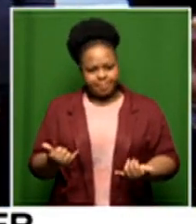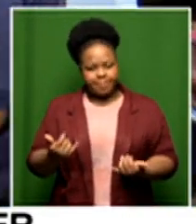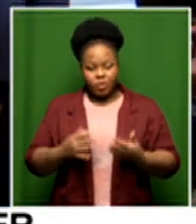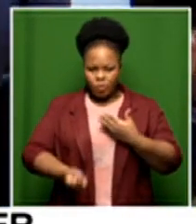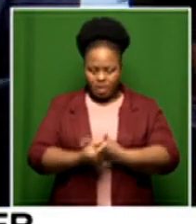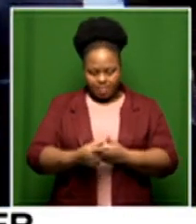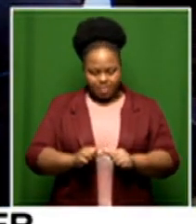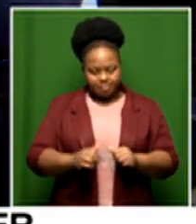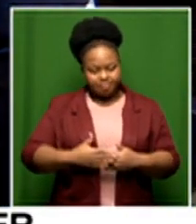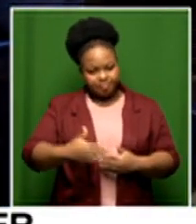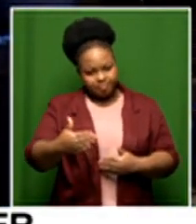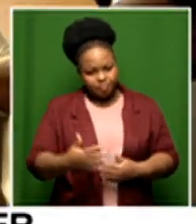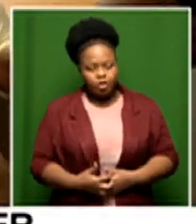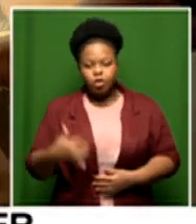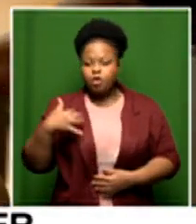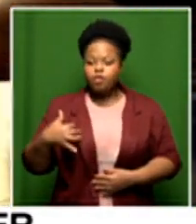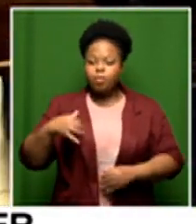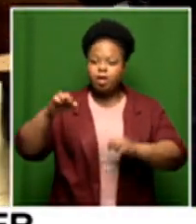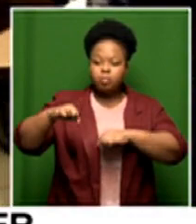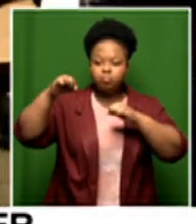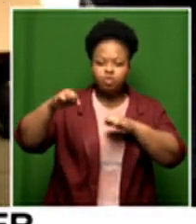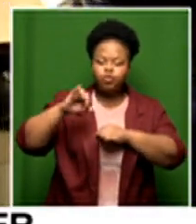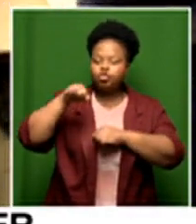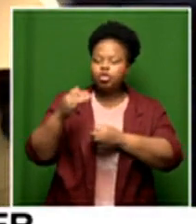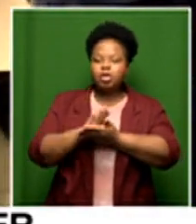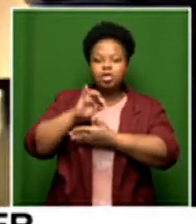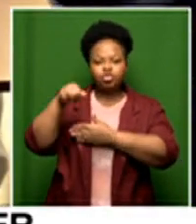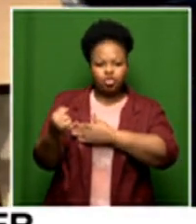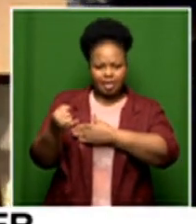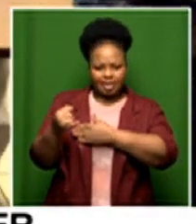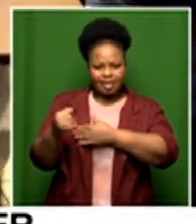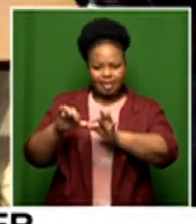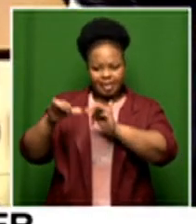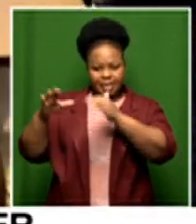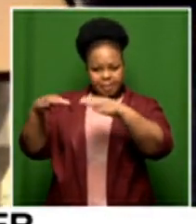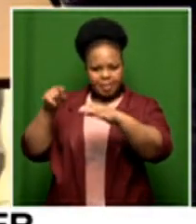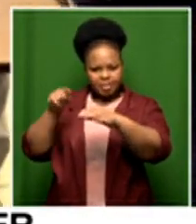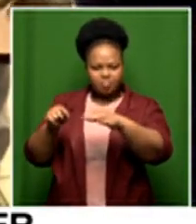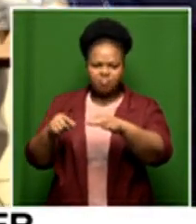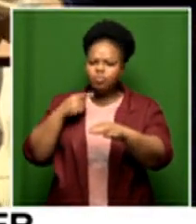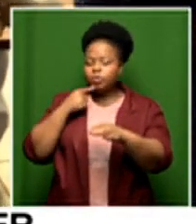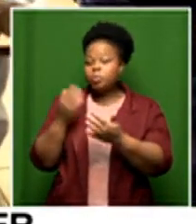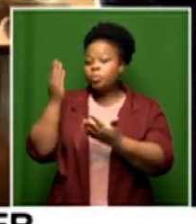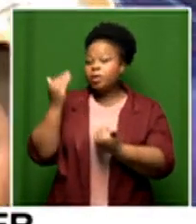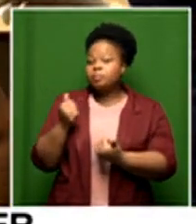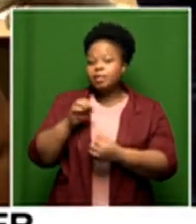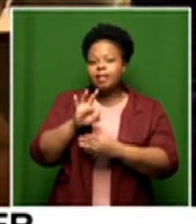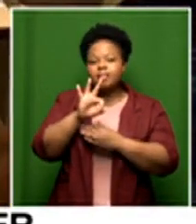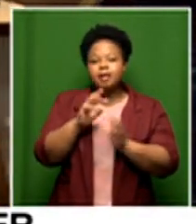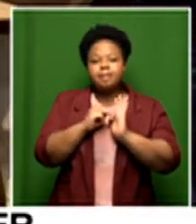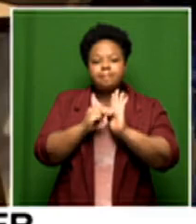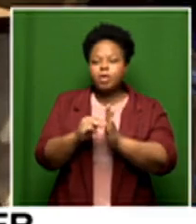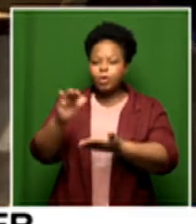going to happen. In the formal agreement with Johnson & Johnson, it is expected that there will be 3 million doses